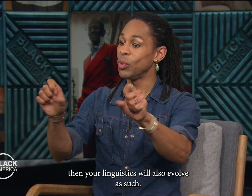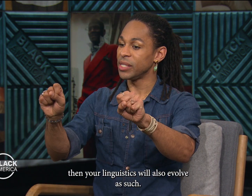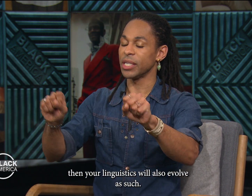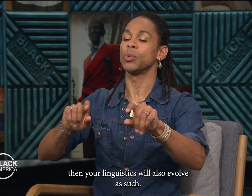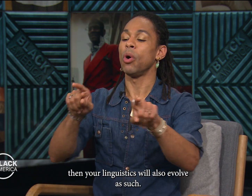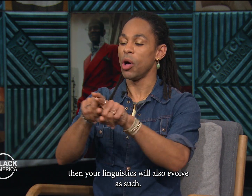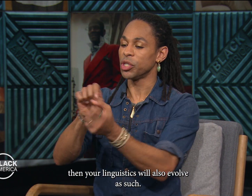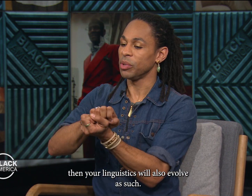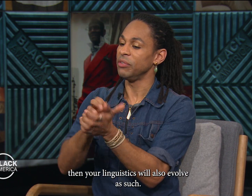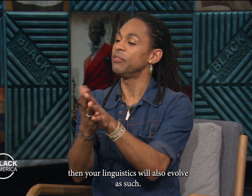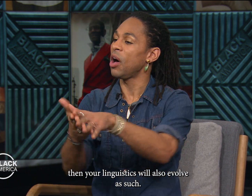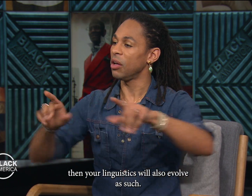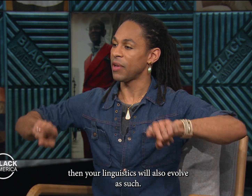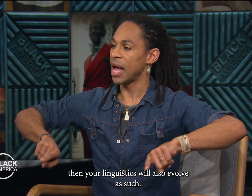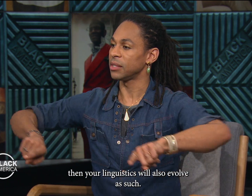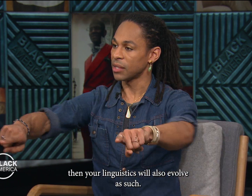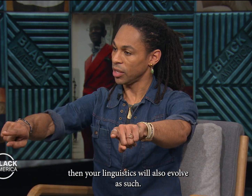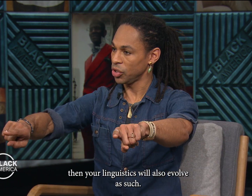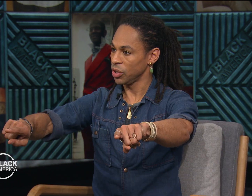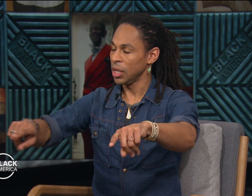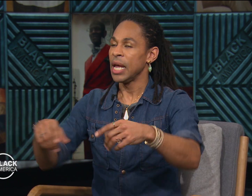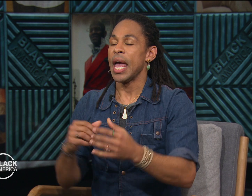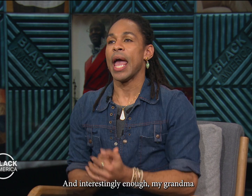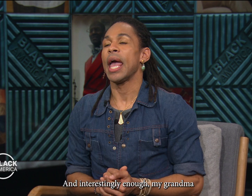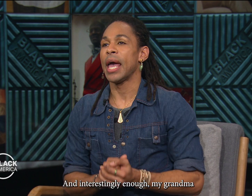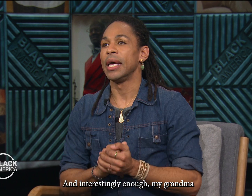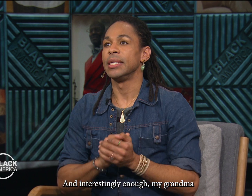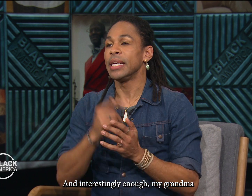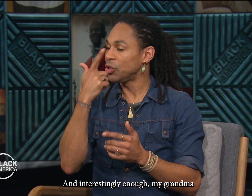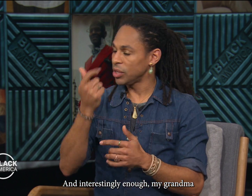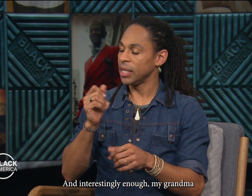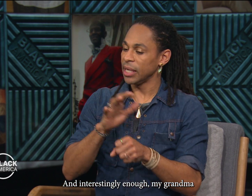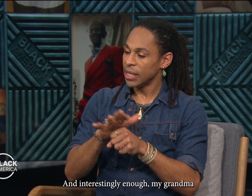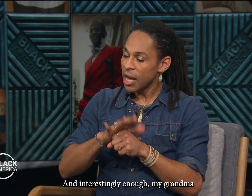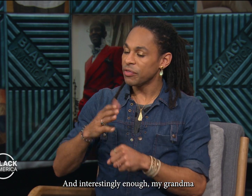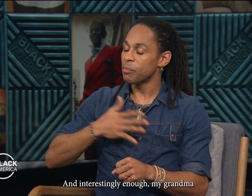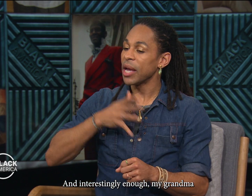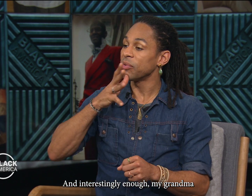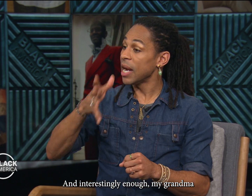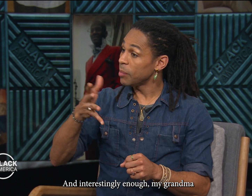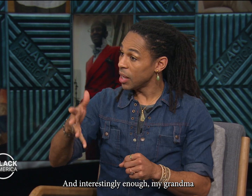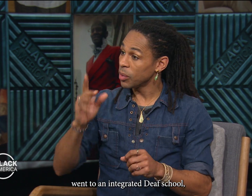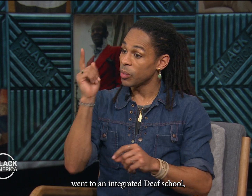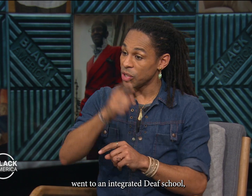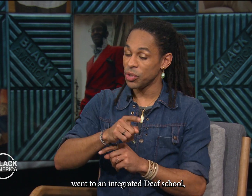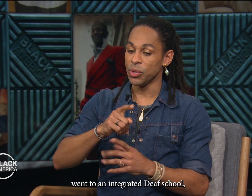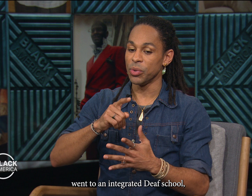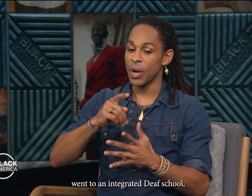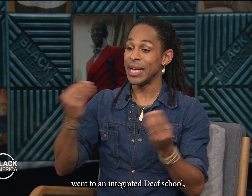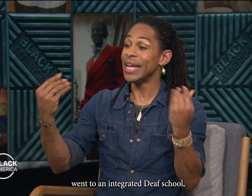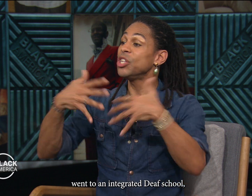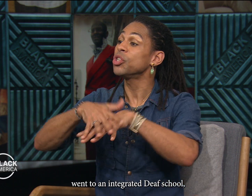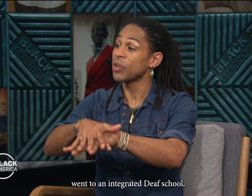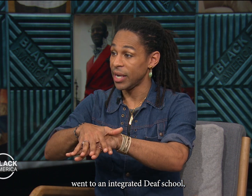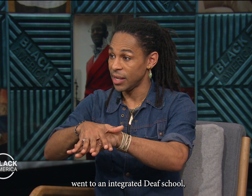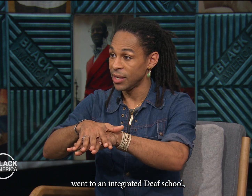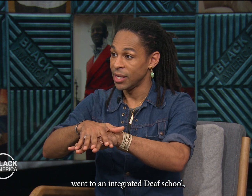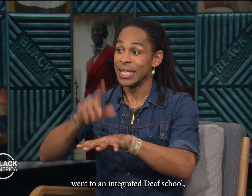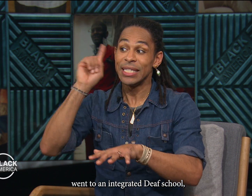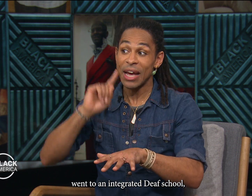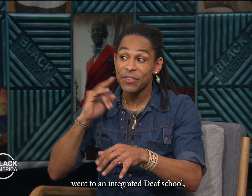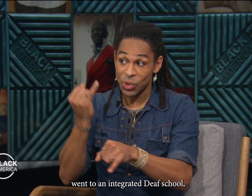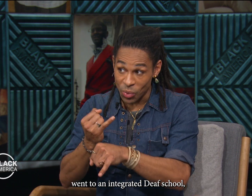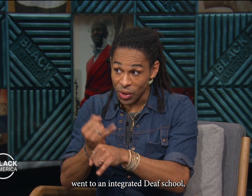your linguistics will also evolve as such. And interestingly enough, my grandma went to an